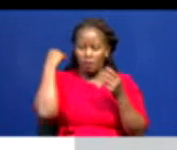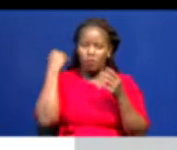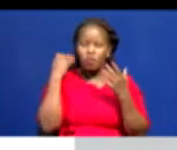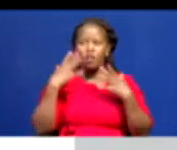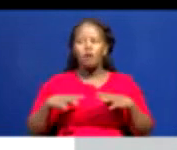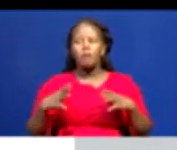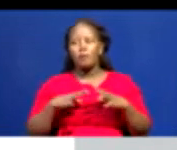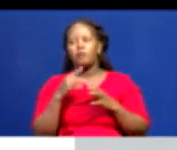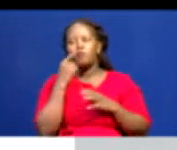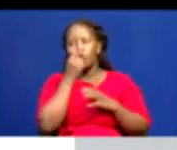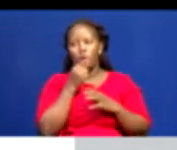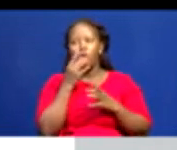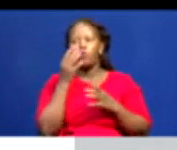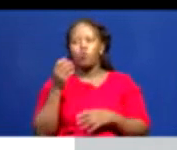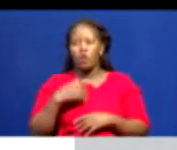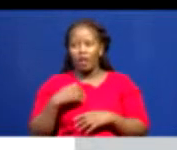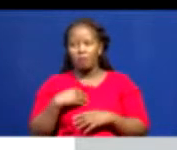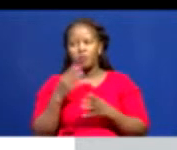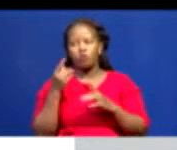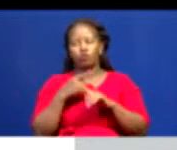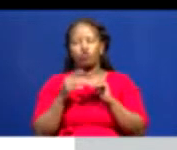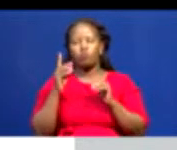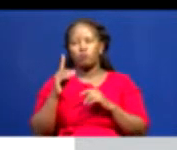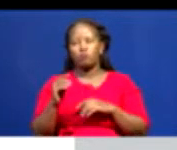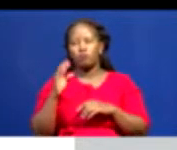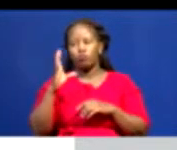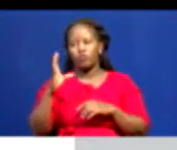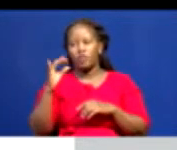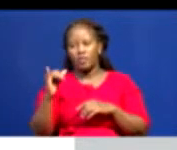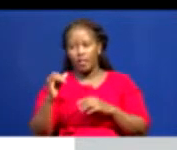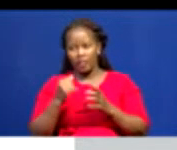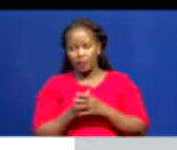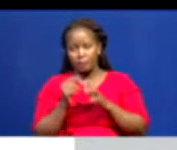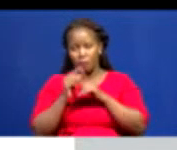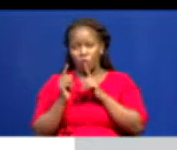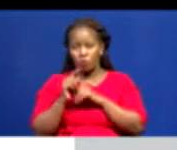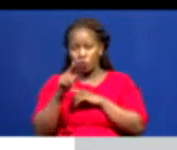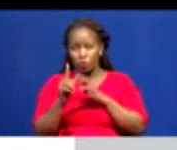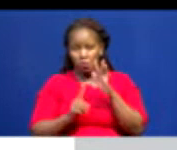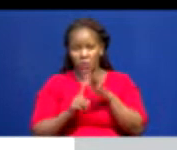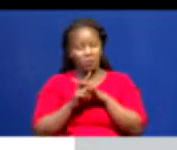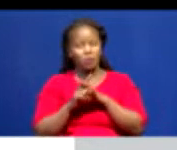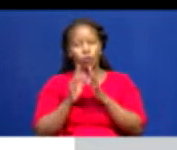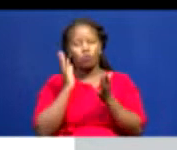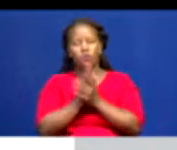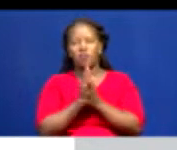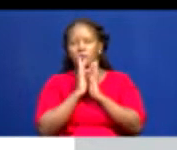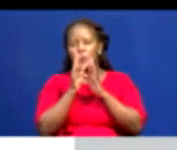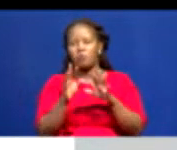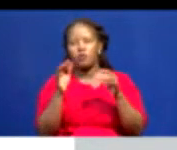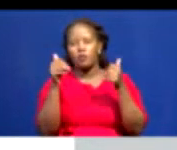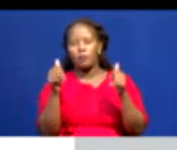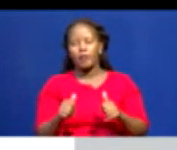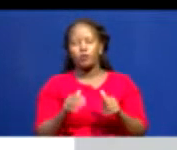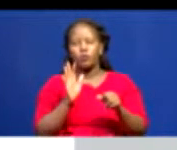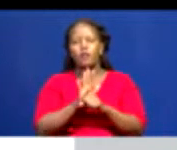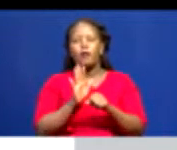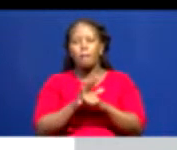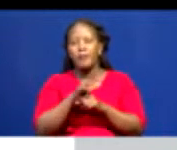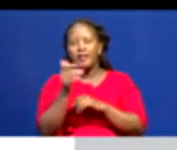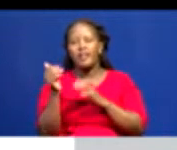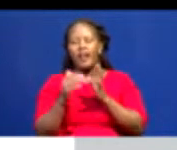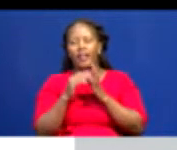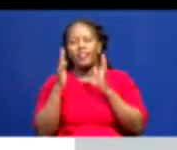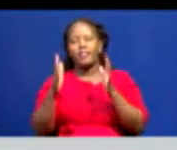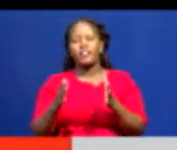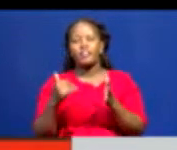to be detectives from the Directorate of Criminal Investigations. This follows unconfirmed reports that a number of leaders, including